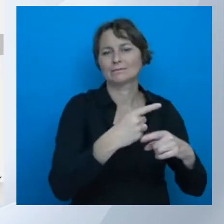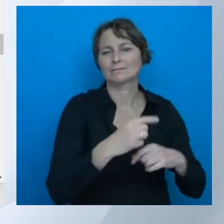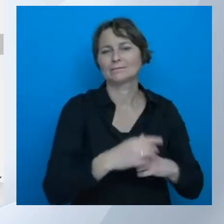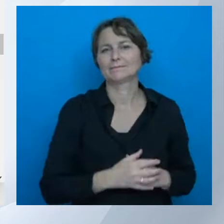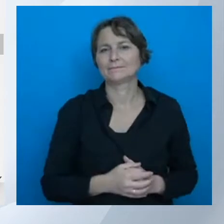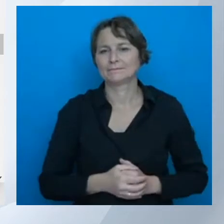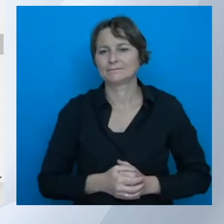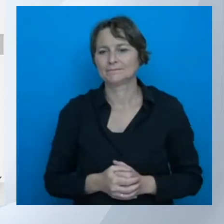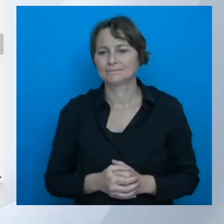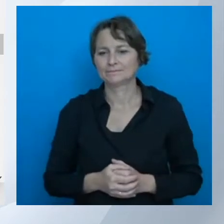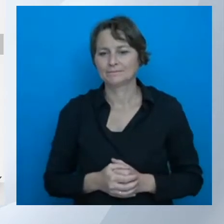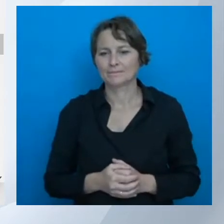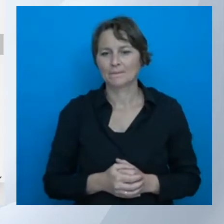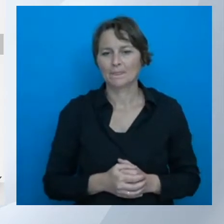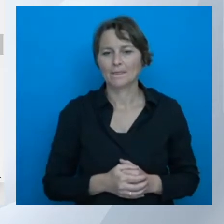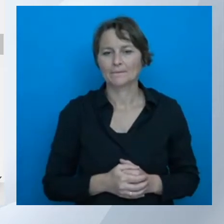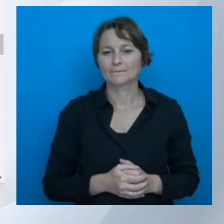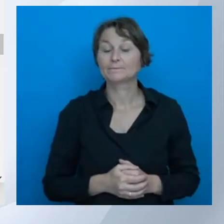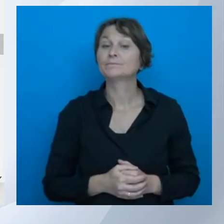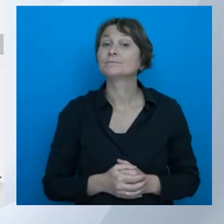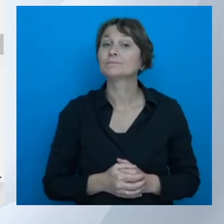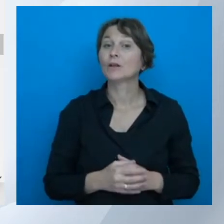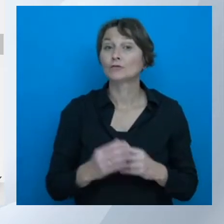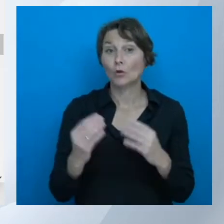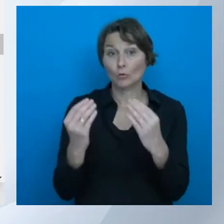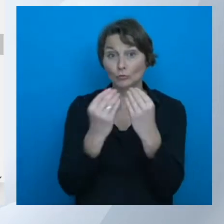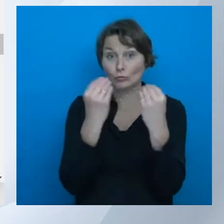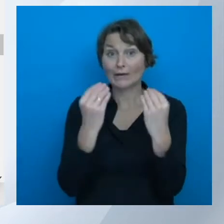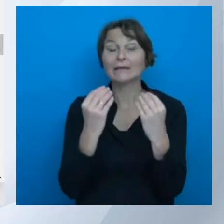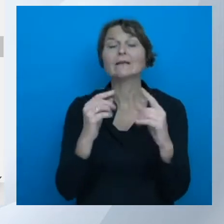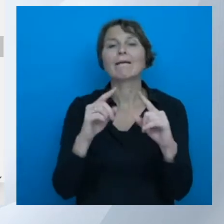after training, we can score our model.